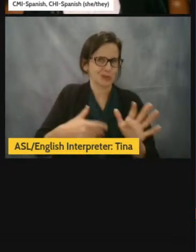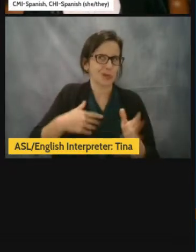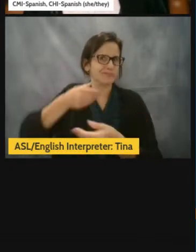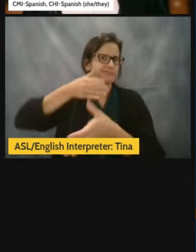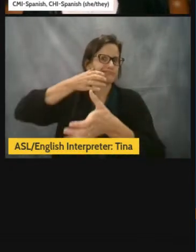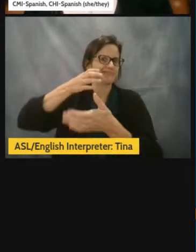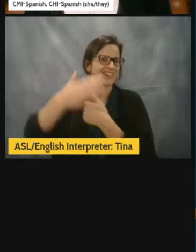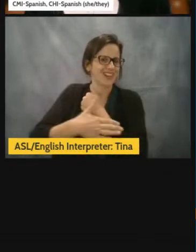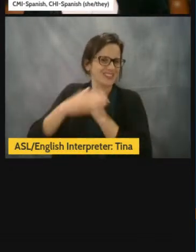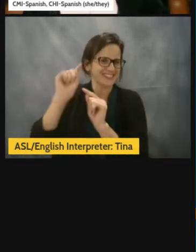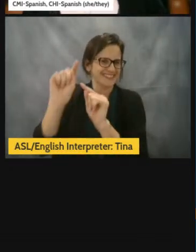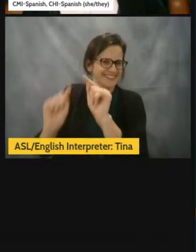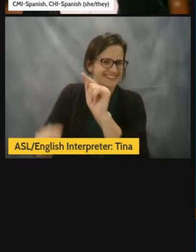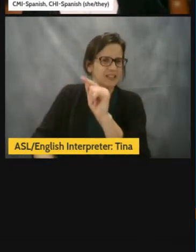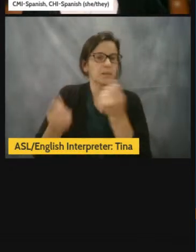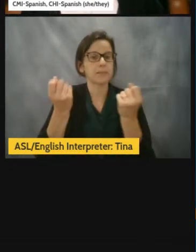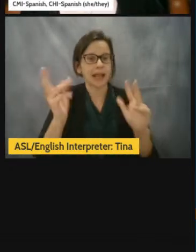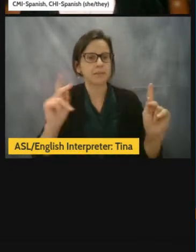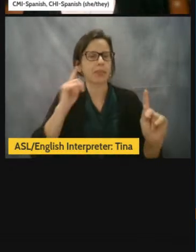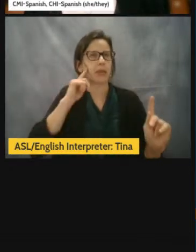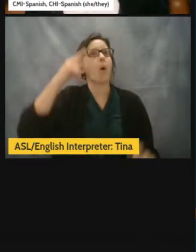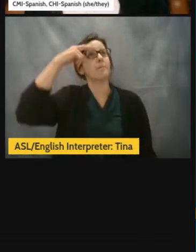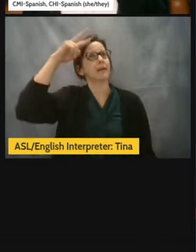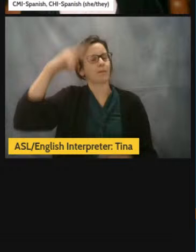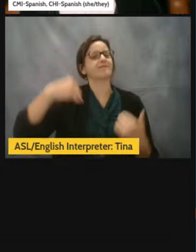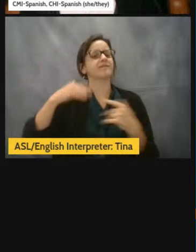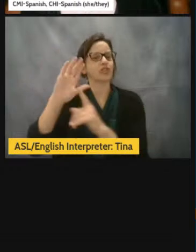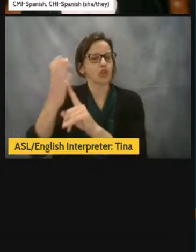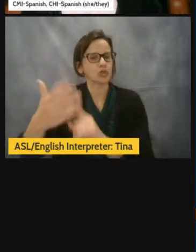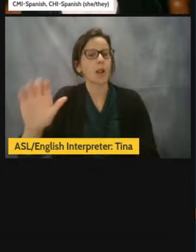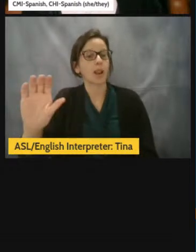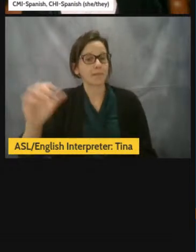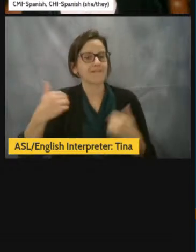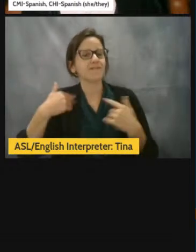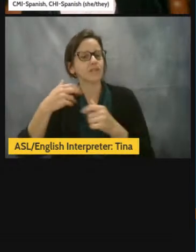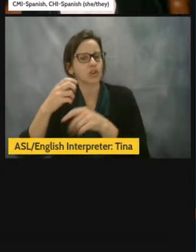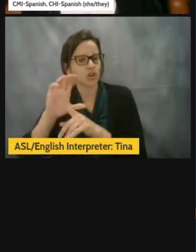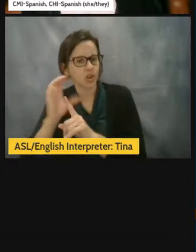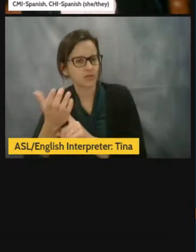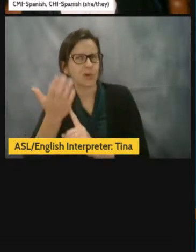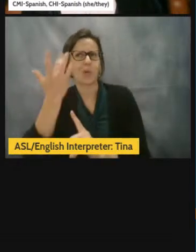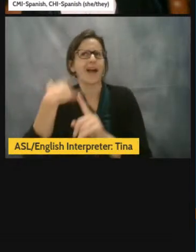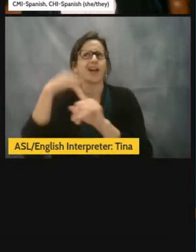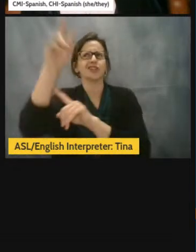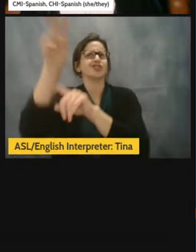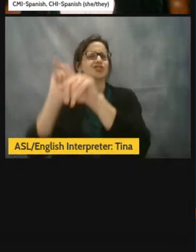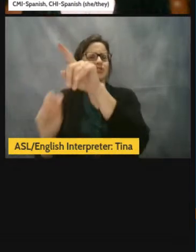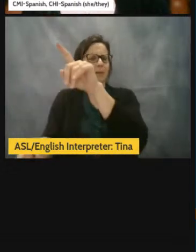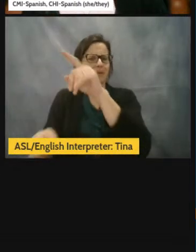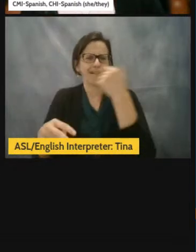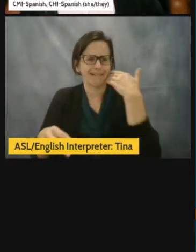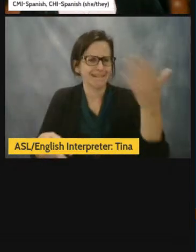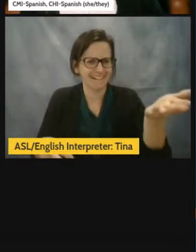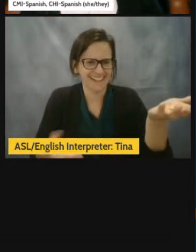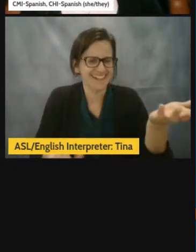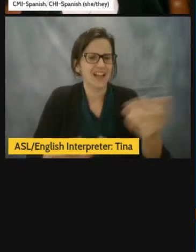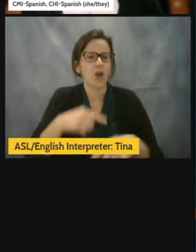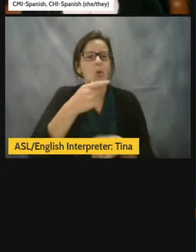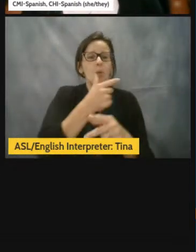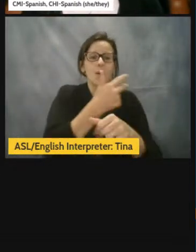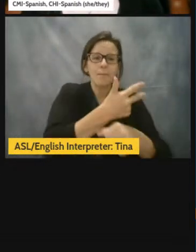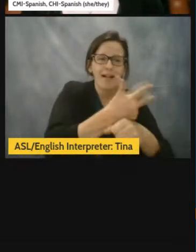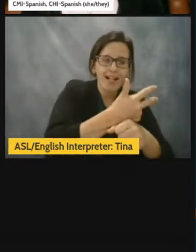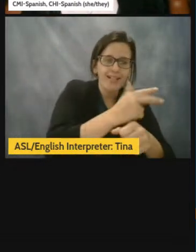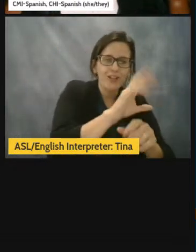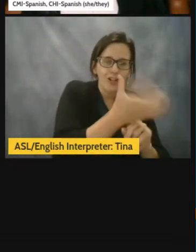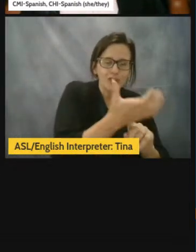of, Mexican culture, Colombian culture. I don't know why I jumped down to South America there. Guatemalan